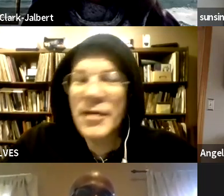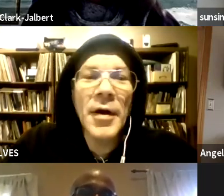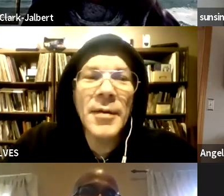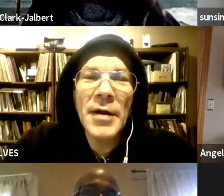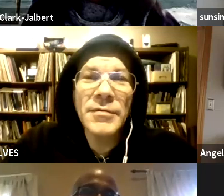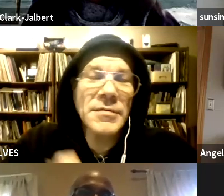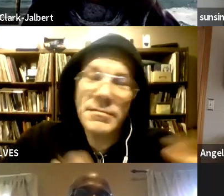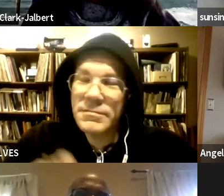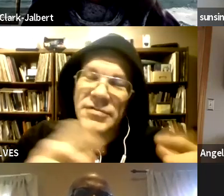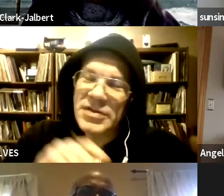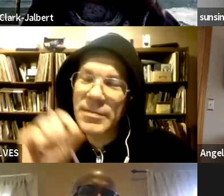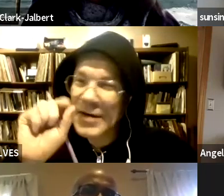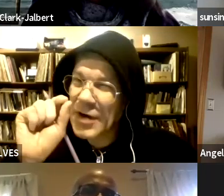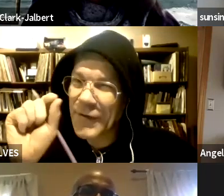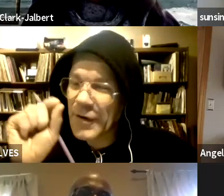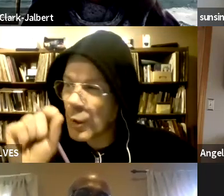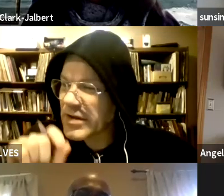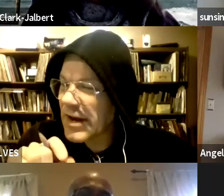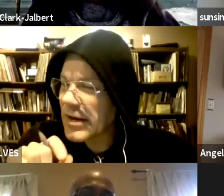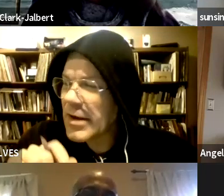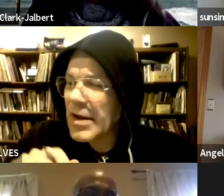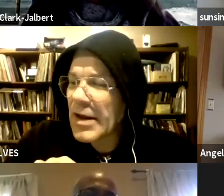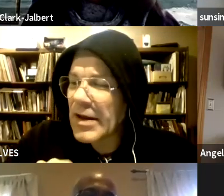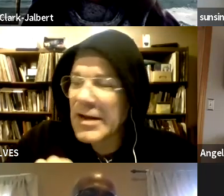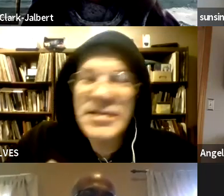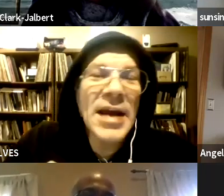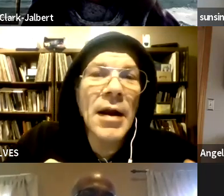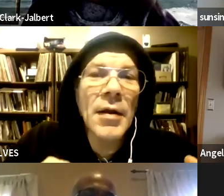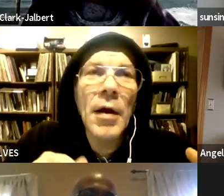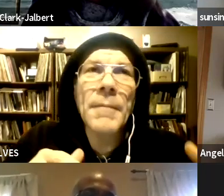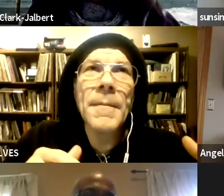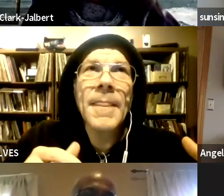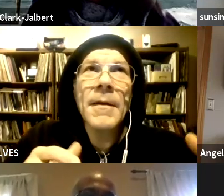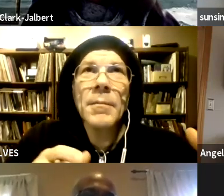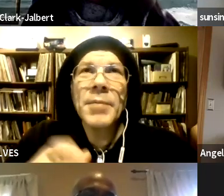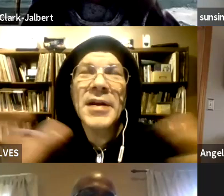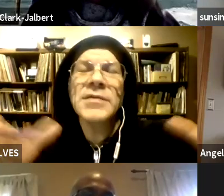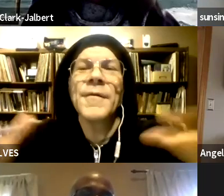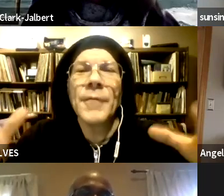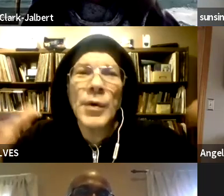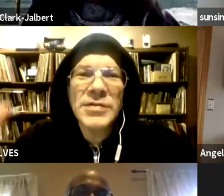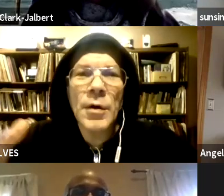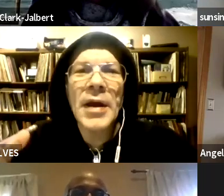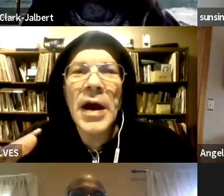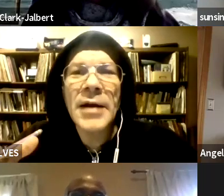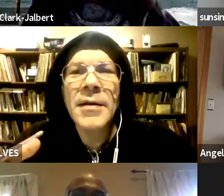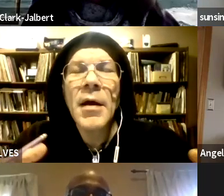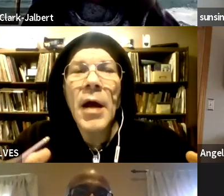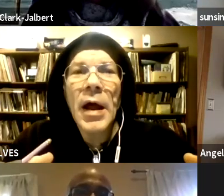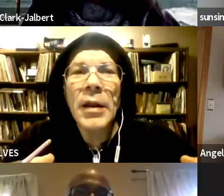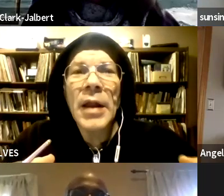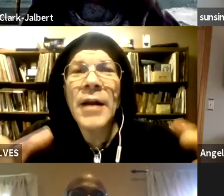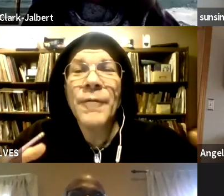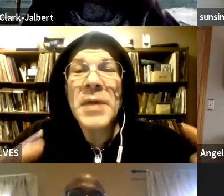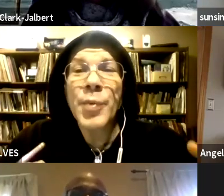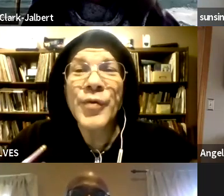that we didn't talk about, just to backtrack for 1 second, is that because of what's going on,